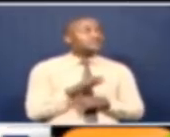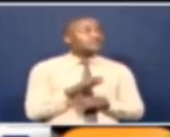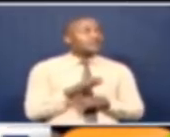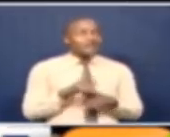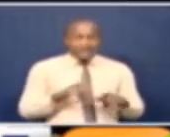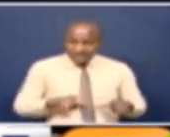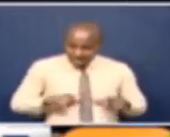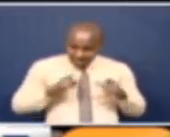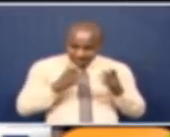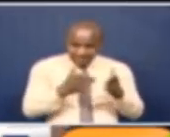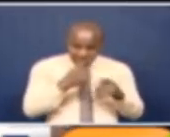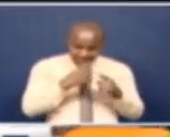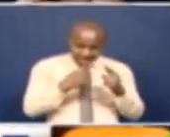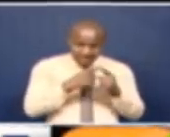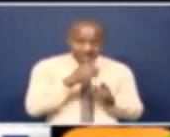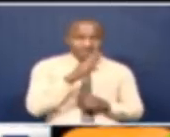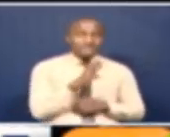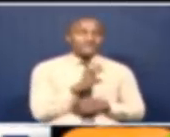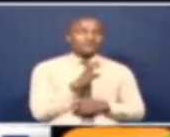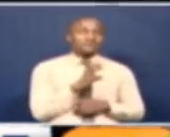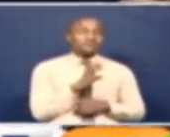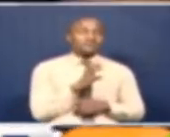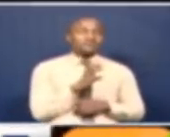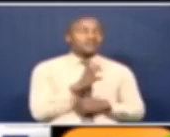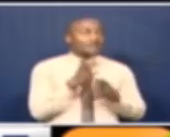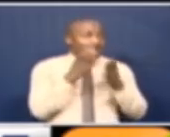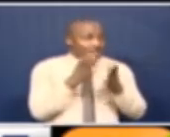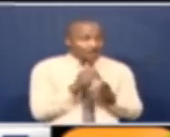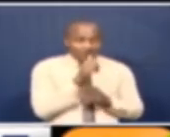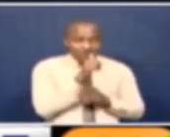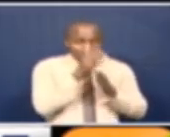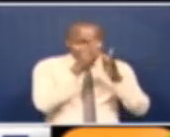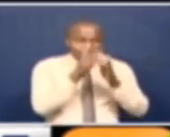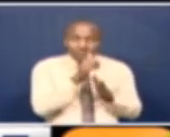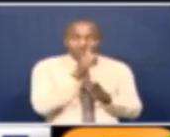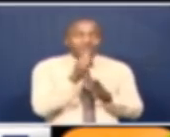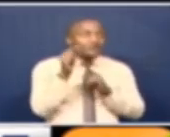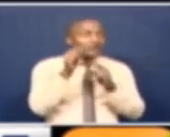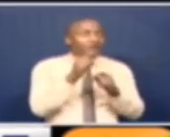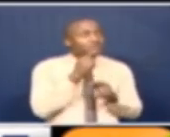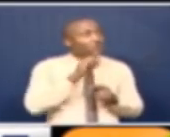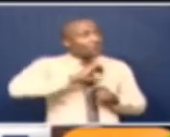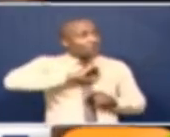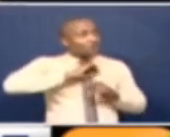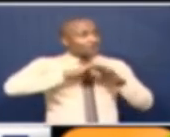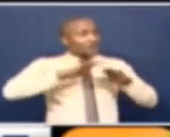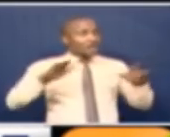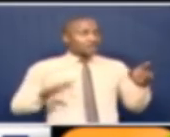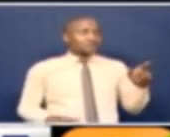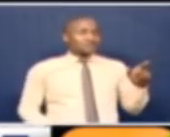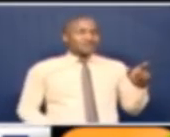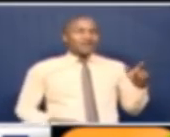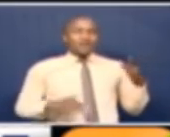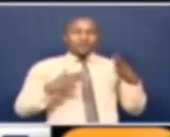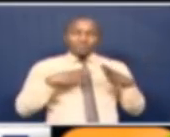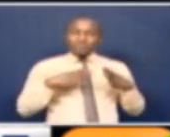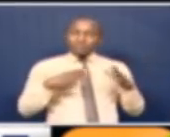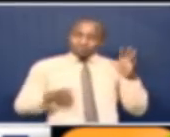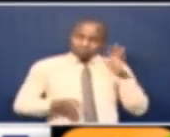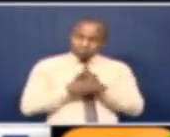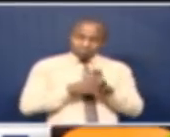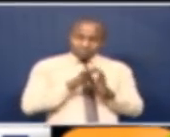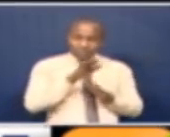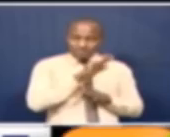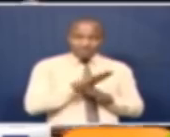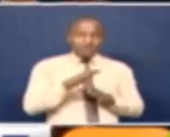40 years. And now a private developer owns that land. The people who are forcefully evicted from that place